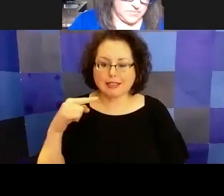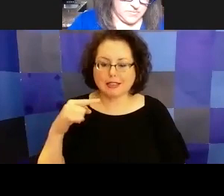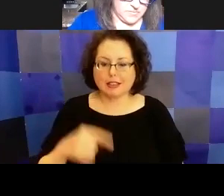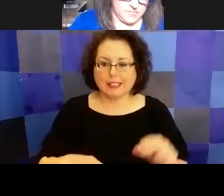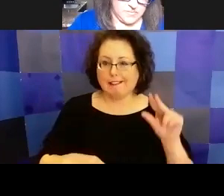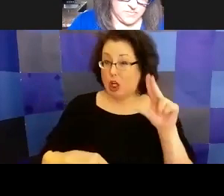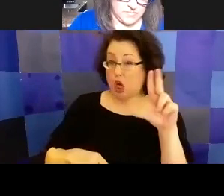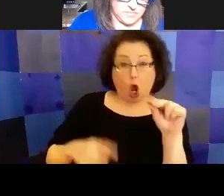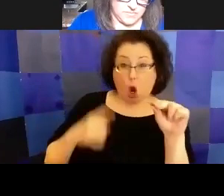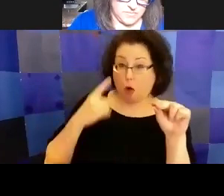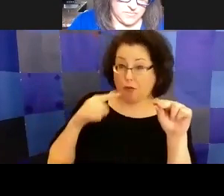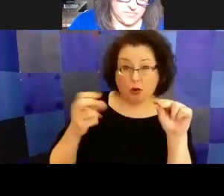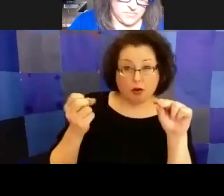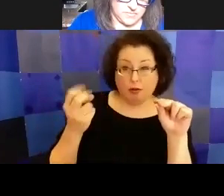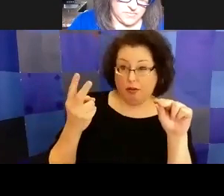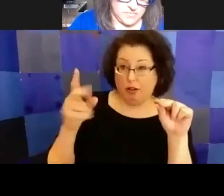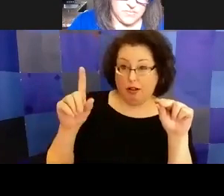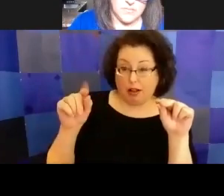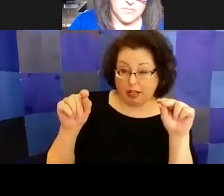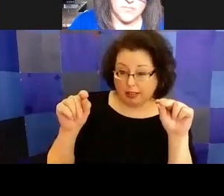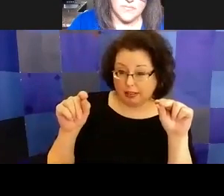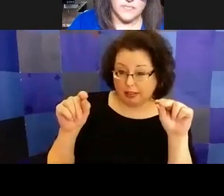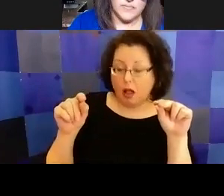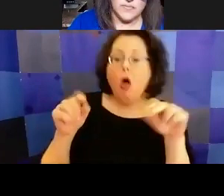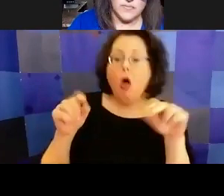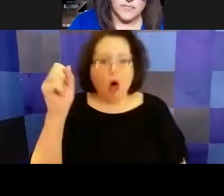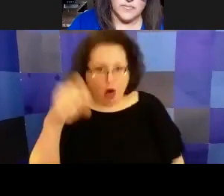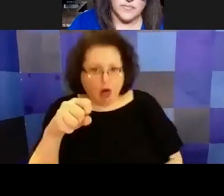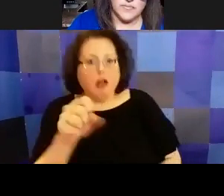Bill 1220 and aye on all others.